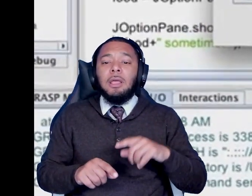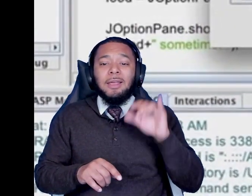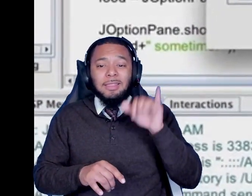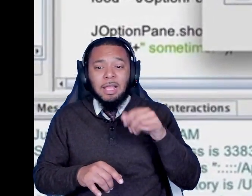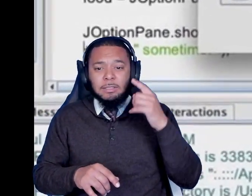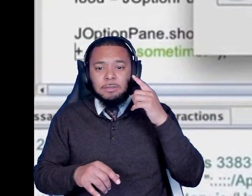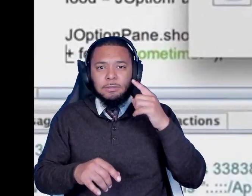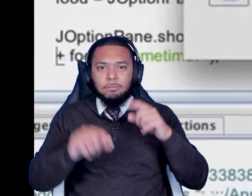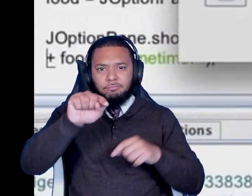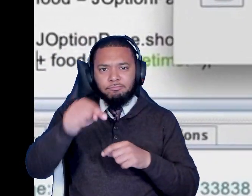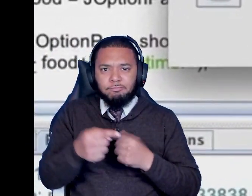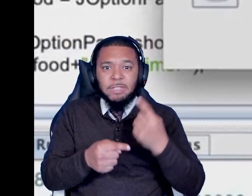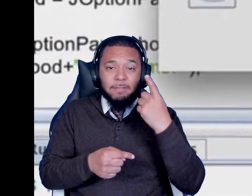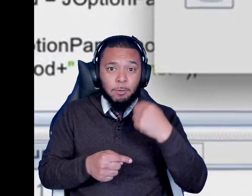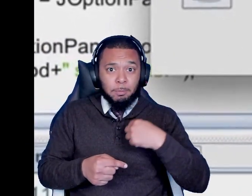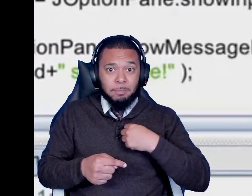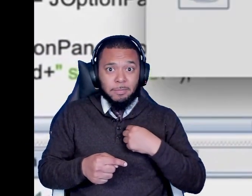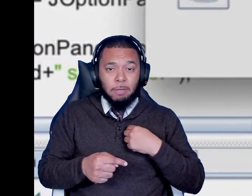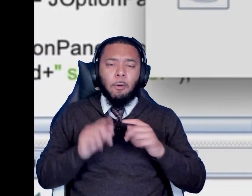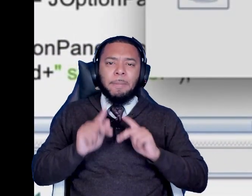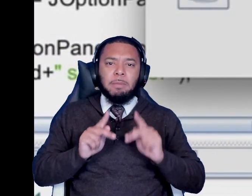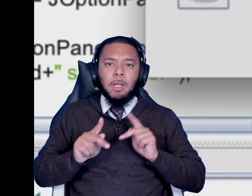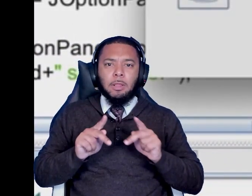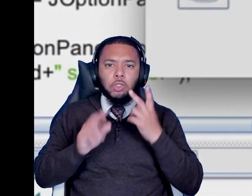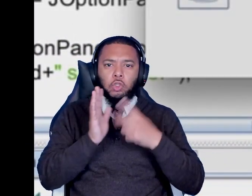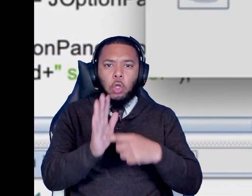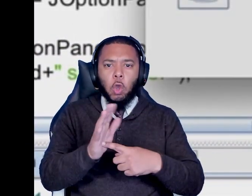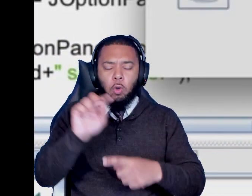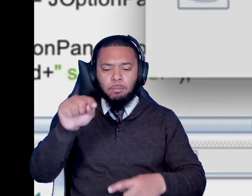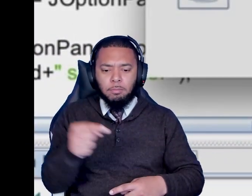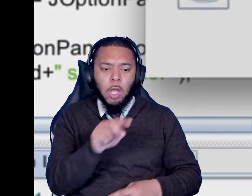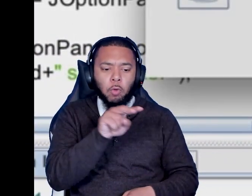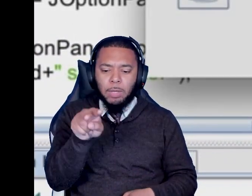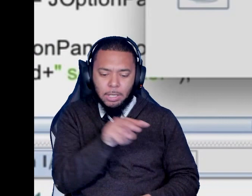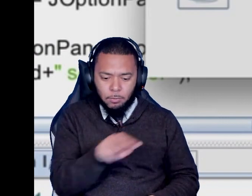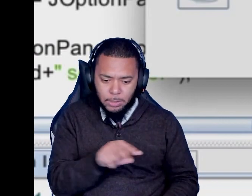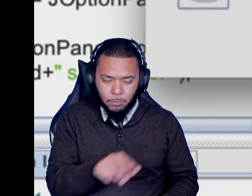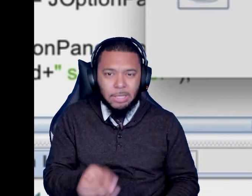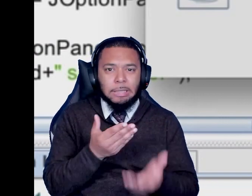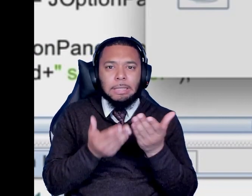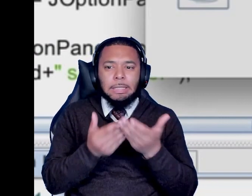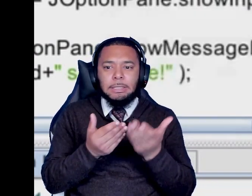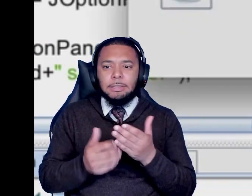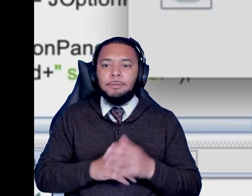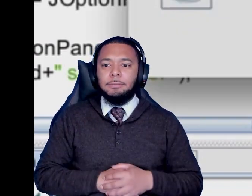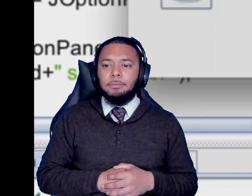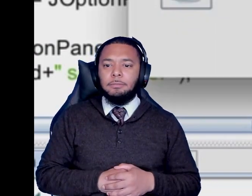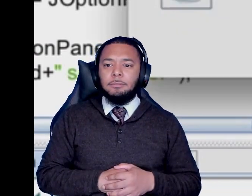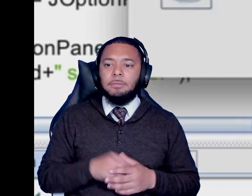will still work exactly in the same way. There.